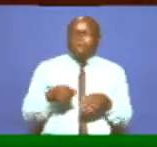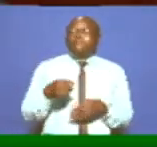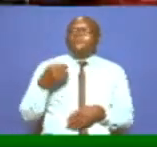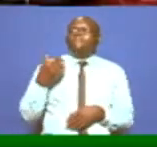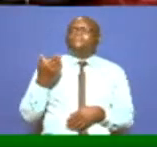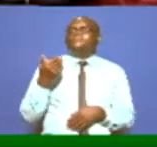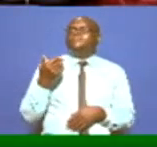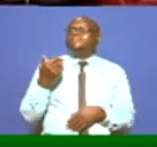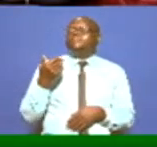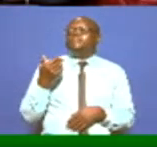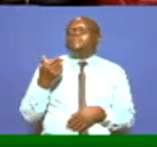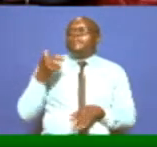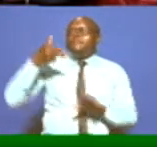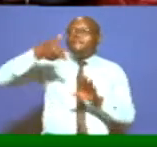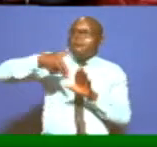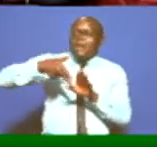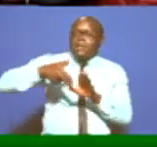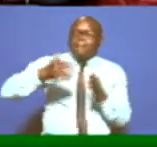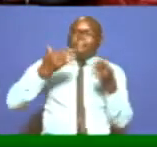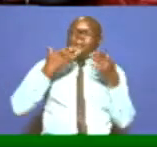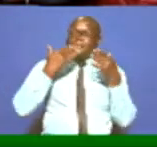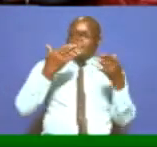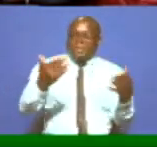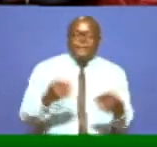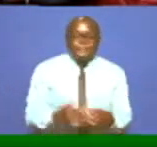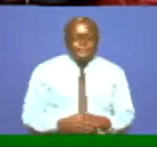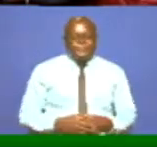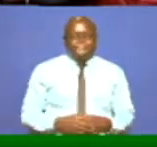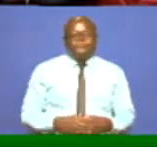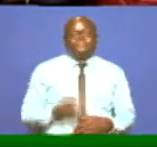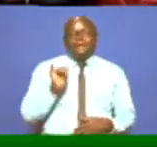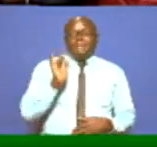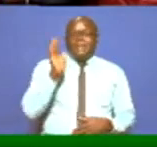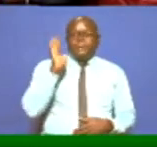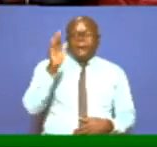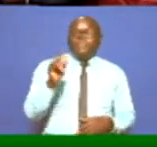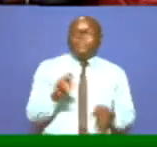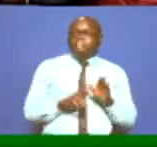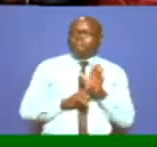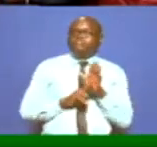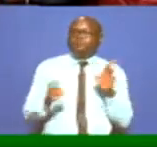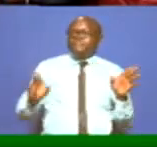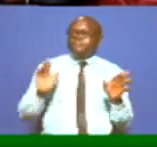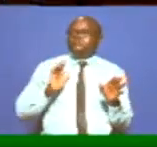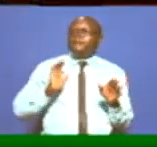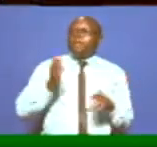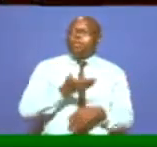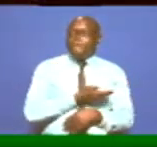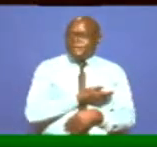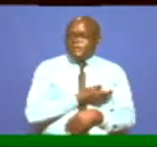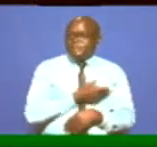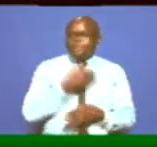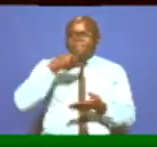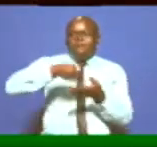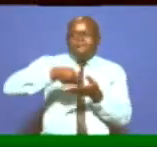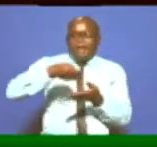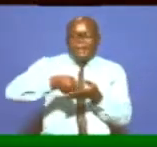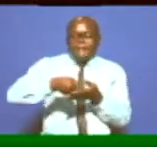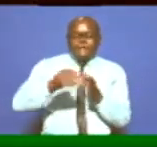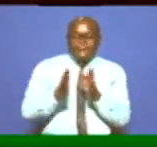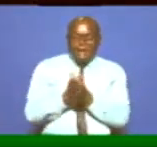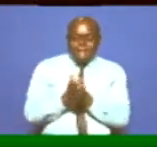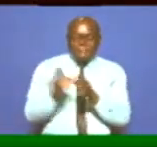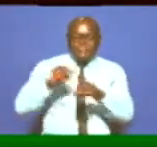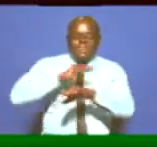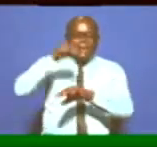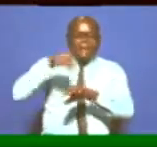Speaker. Very well. That one is referred to the Committee on Finance and National